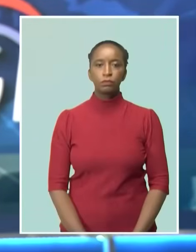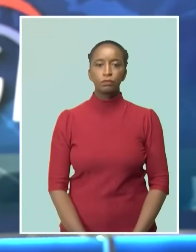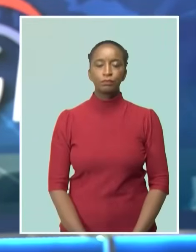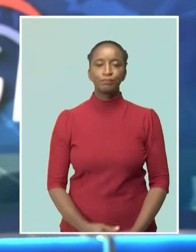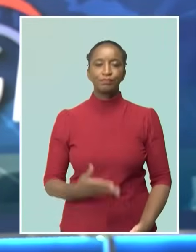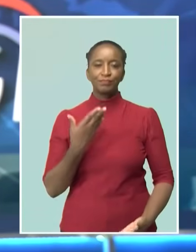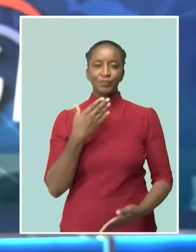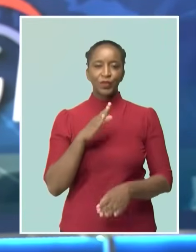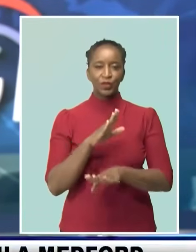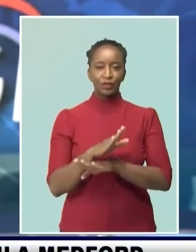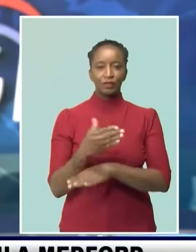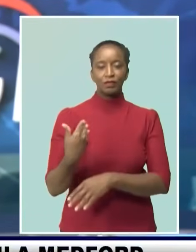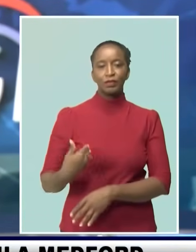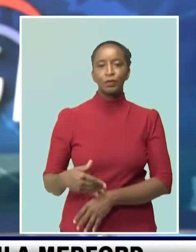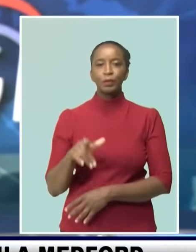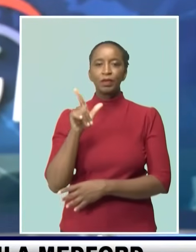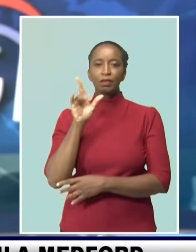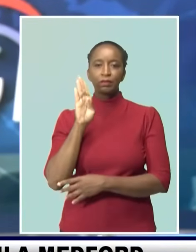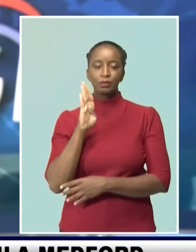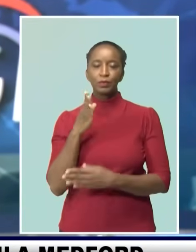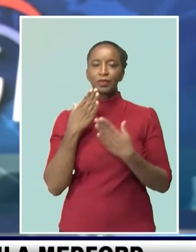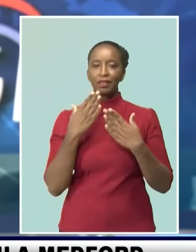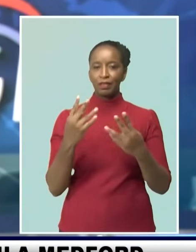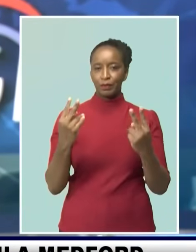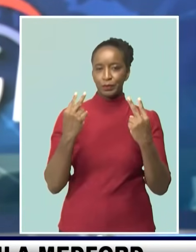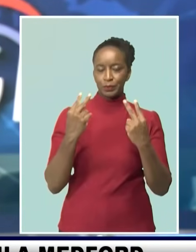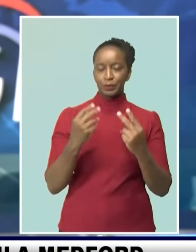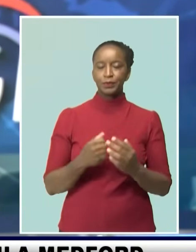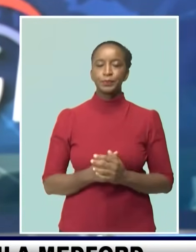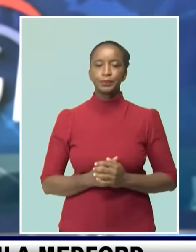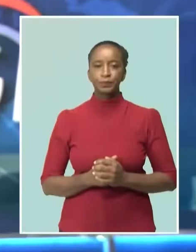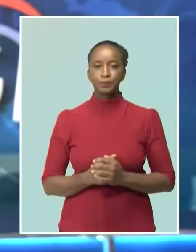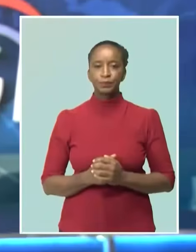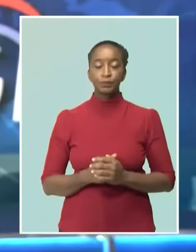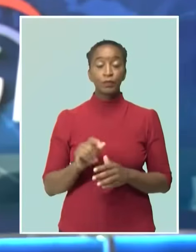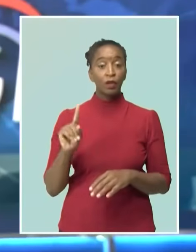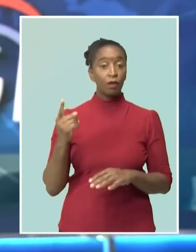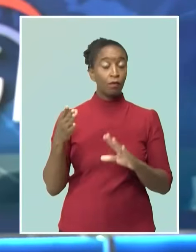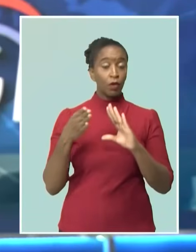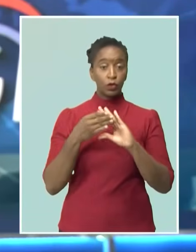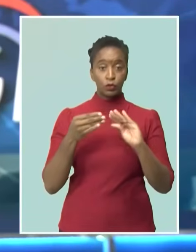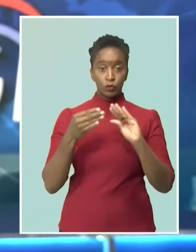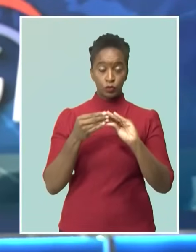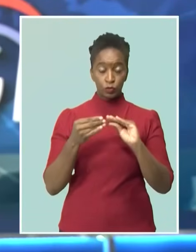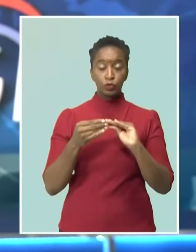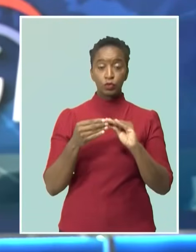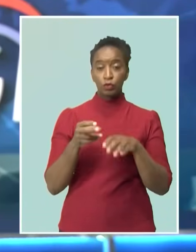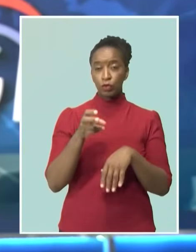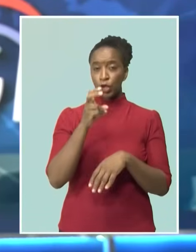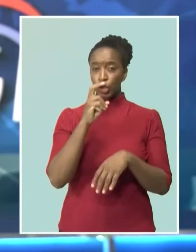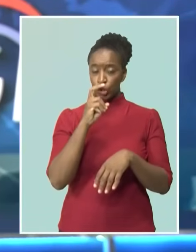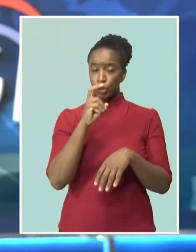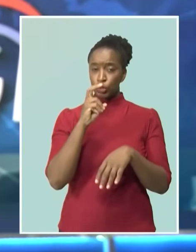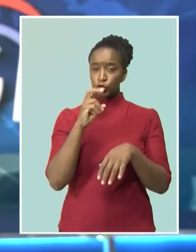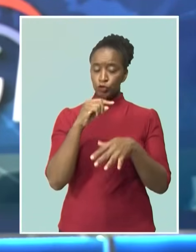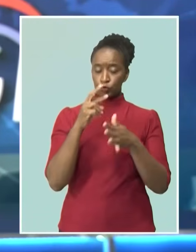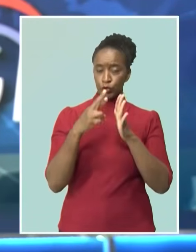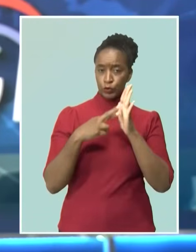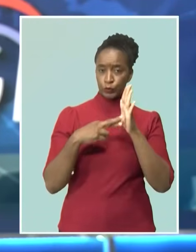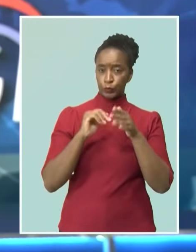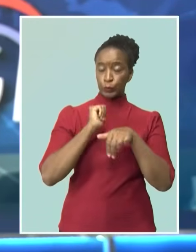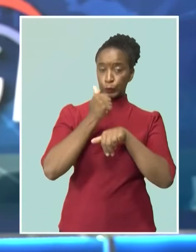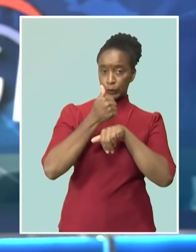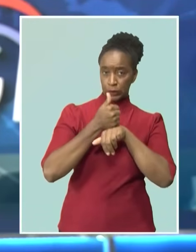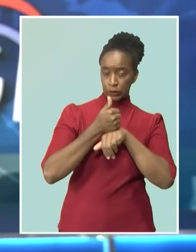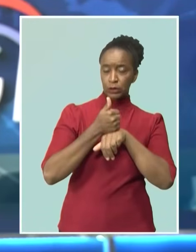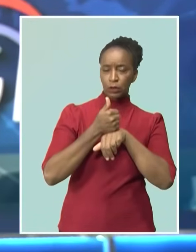Good evening, I'm Lisa Broom. Thank you so much for tuning in. In our top story tonight, strict measures are in place to ensure criminals or other